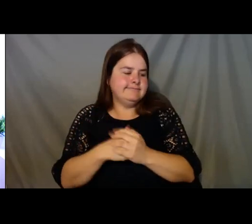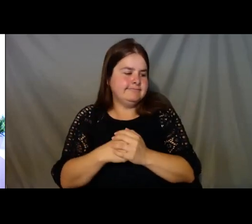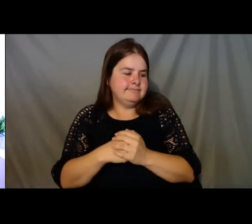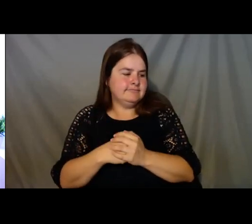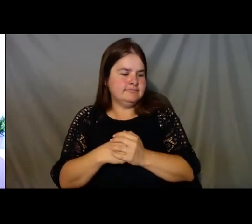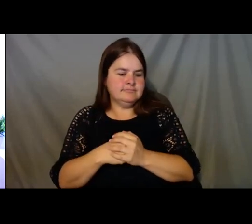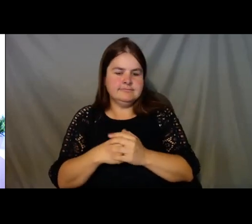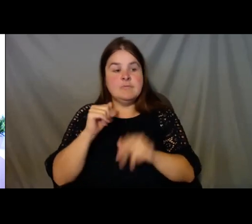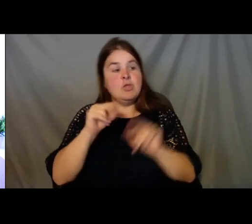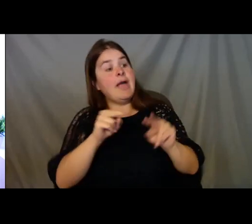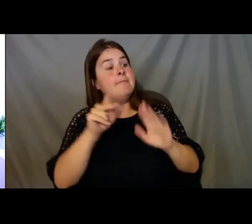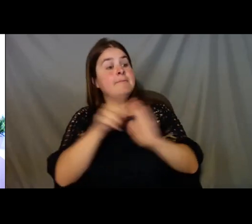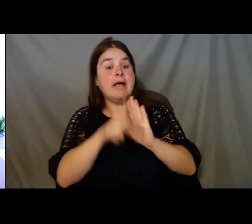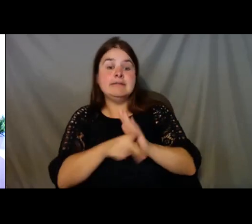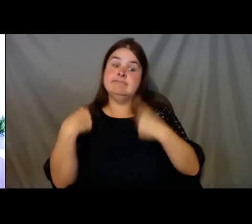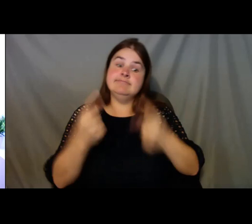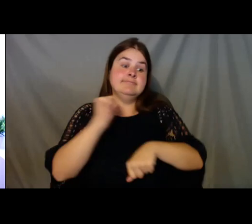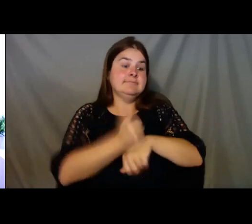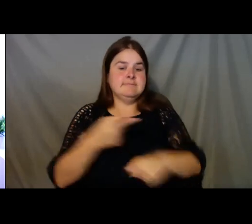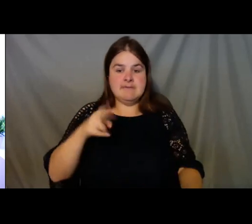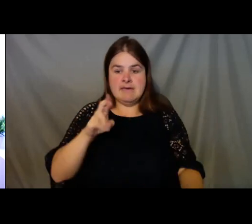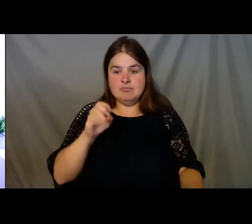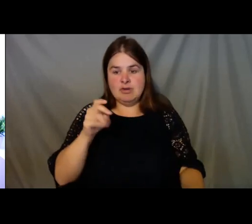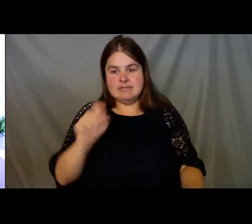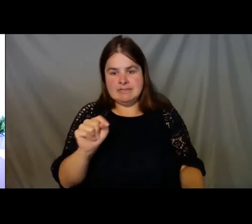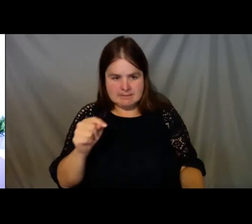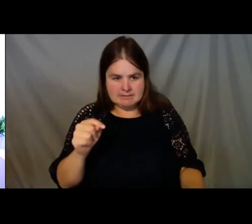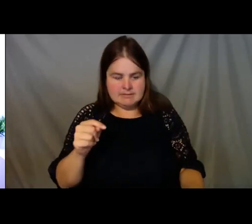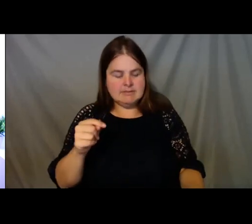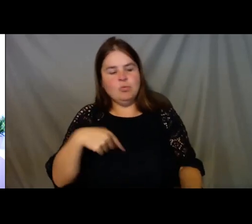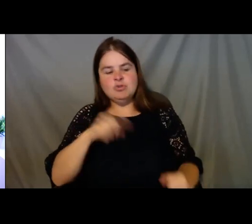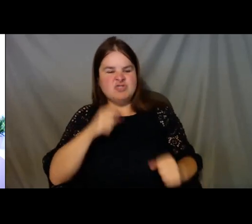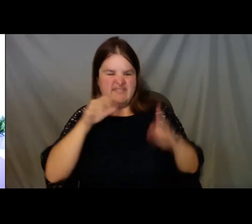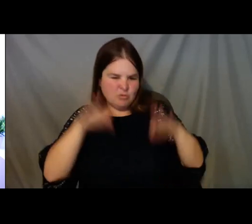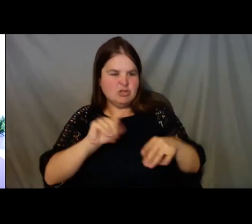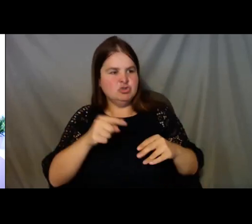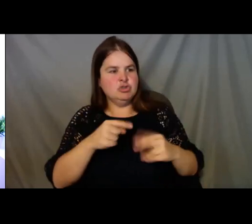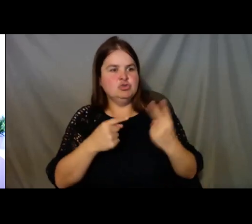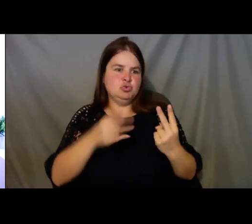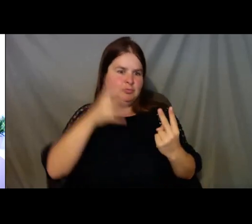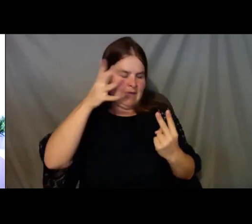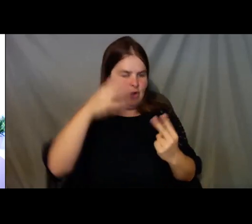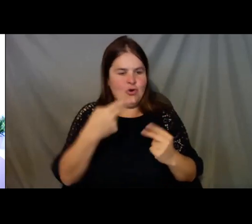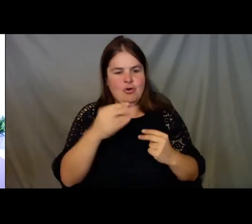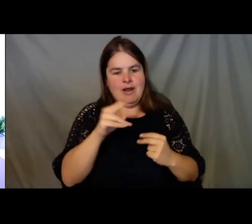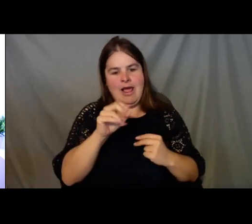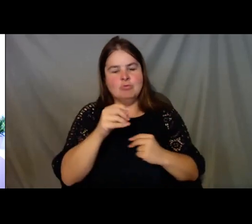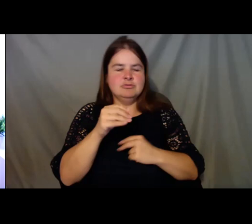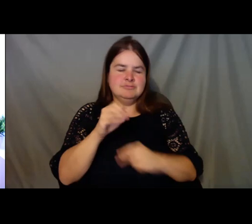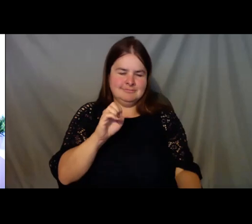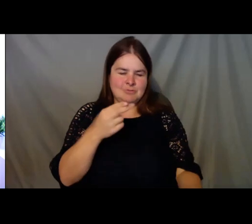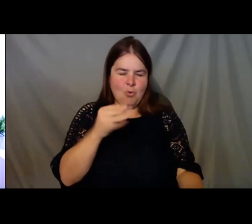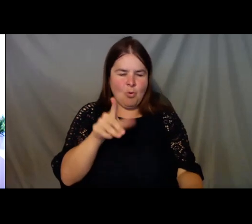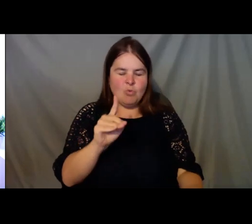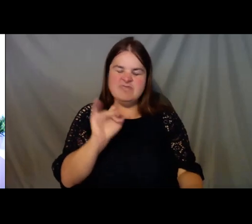know, precedented policies or kind of who counts as like a two-parent household, is things that I think about right now,